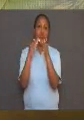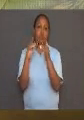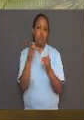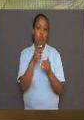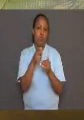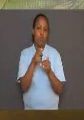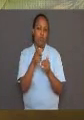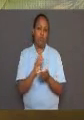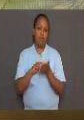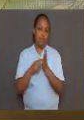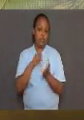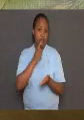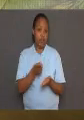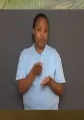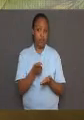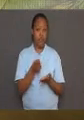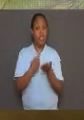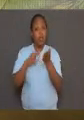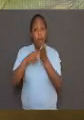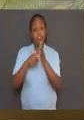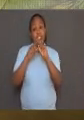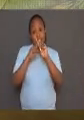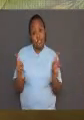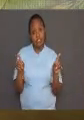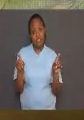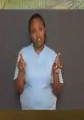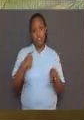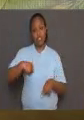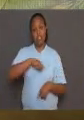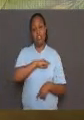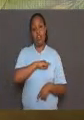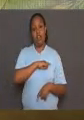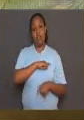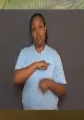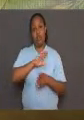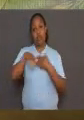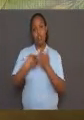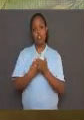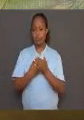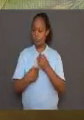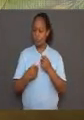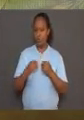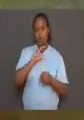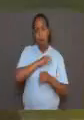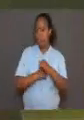However, this does not mean that we are the same as others.